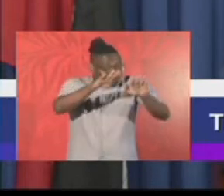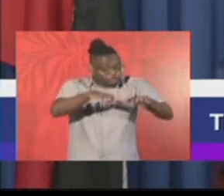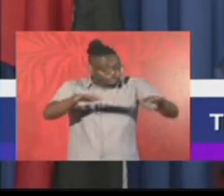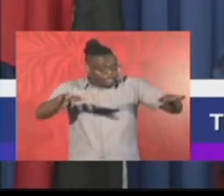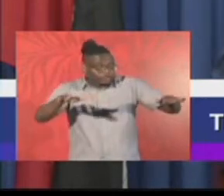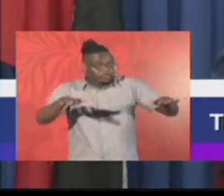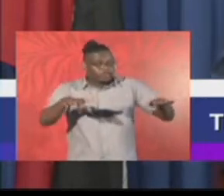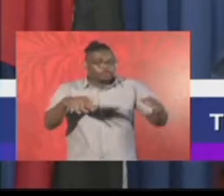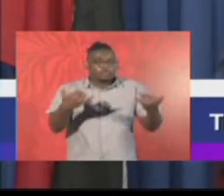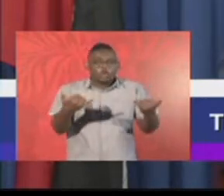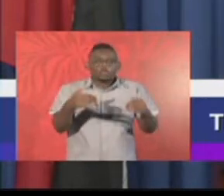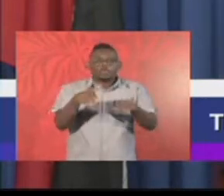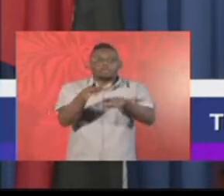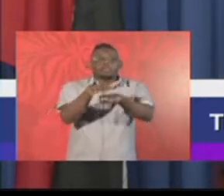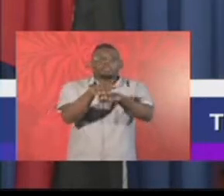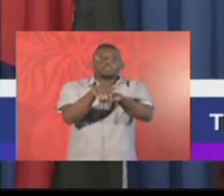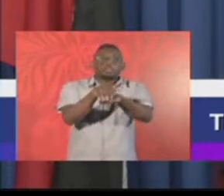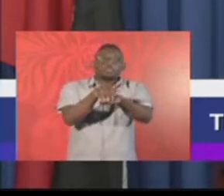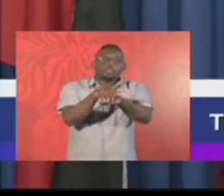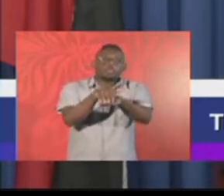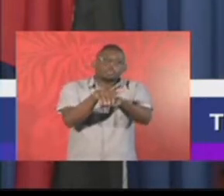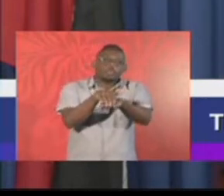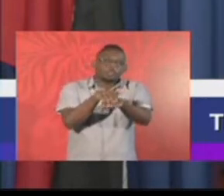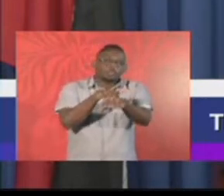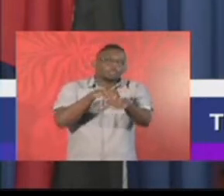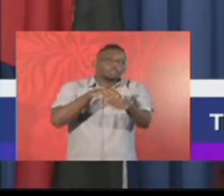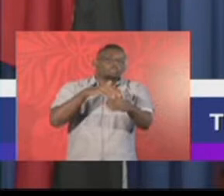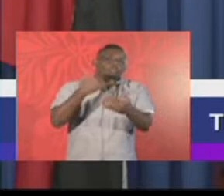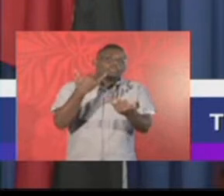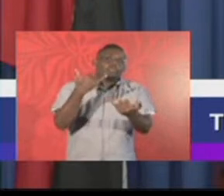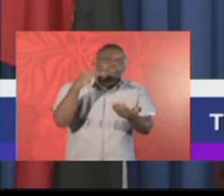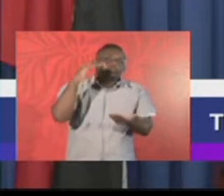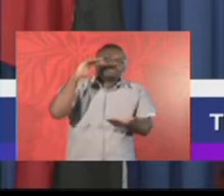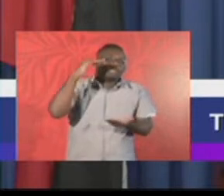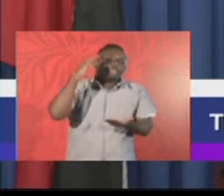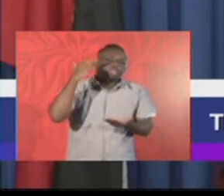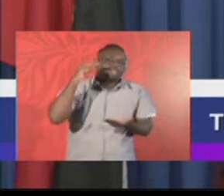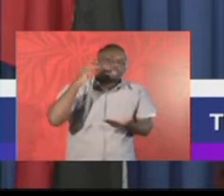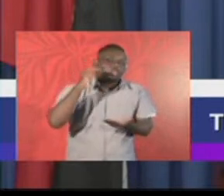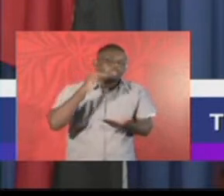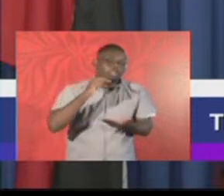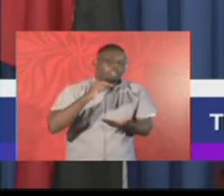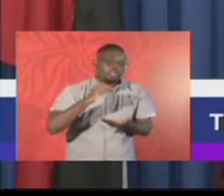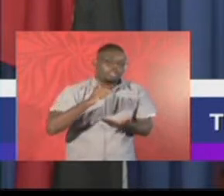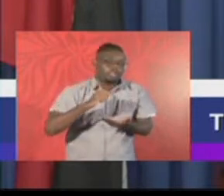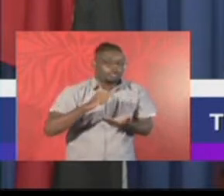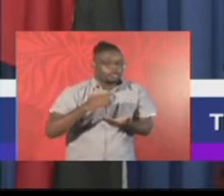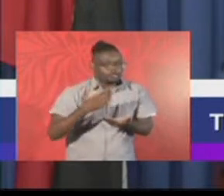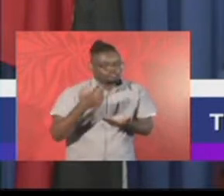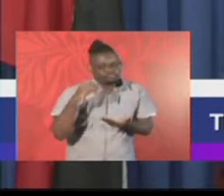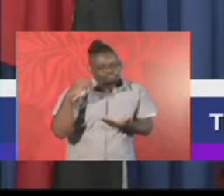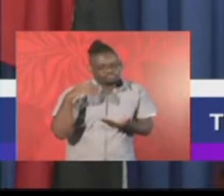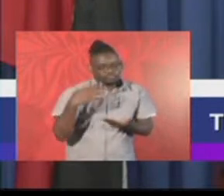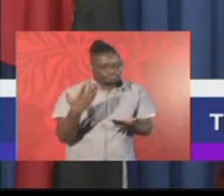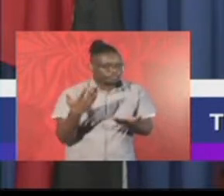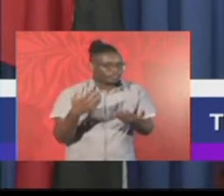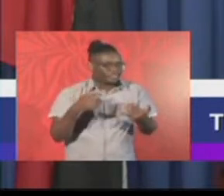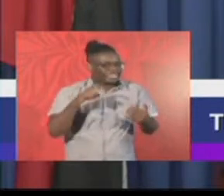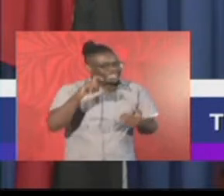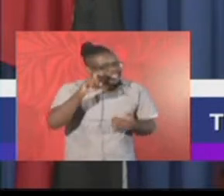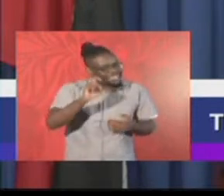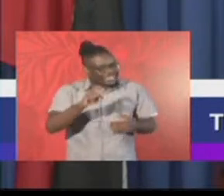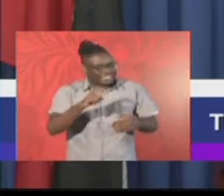conversation against them being vaccinated has now morphed into one of defending their rights to not